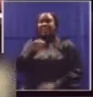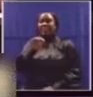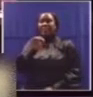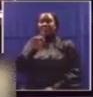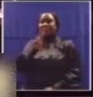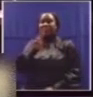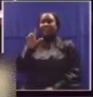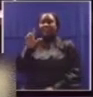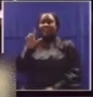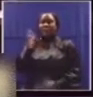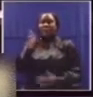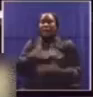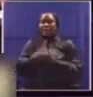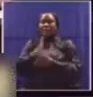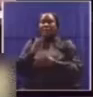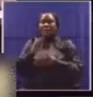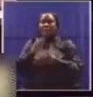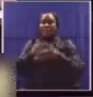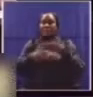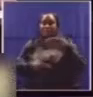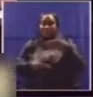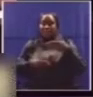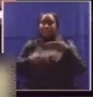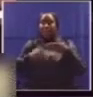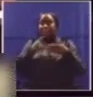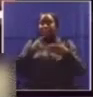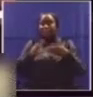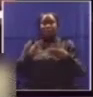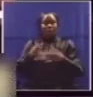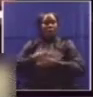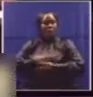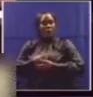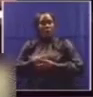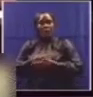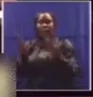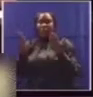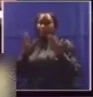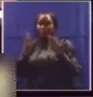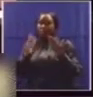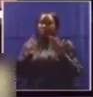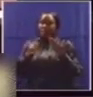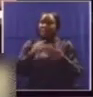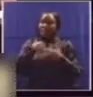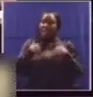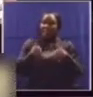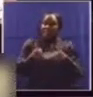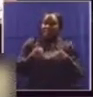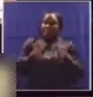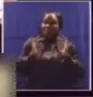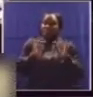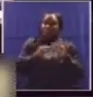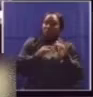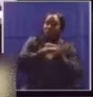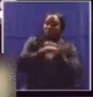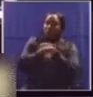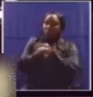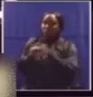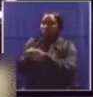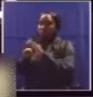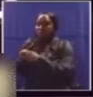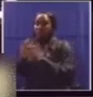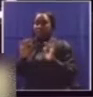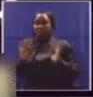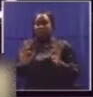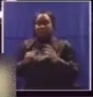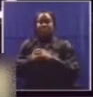which directed, I quote, everyone has the right to have access to health services, including reproductive health care. The state must